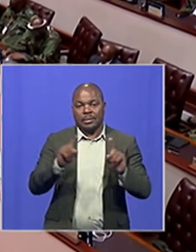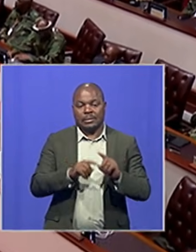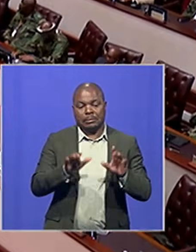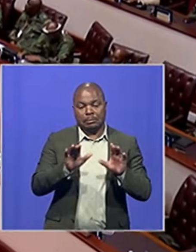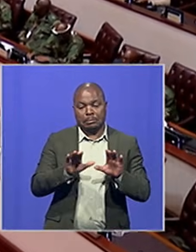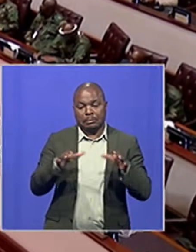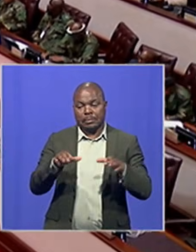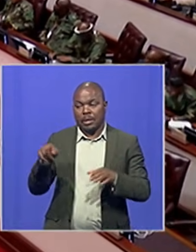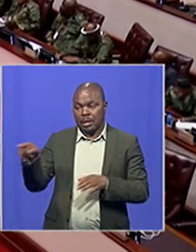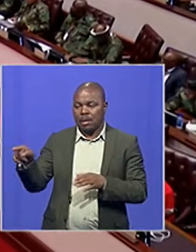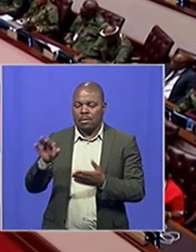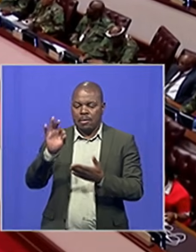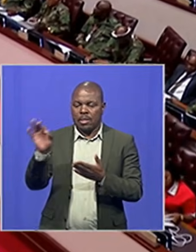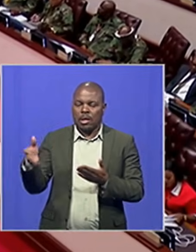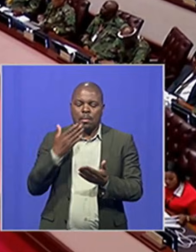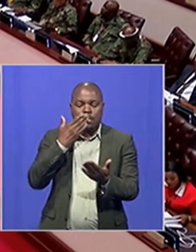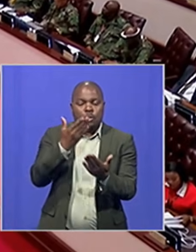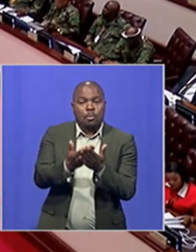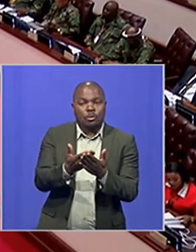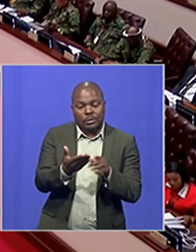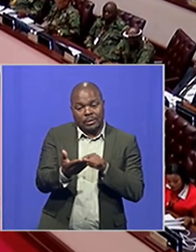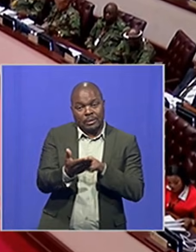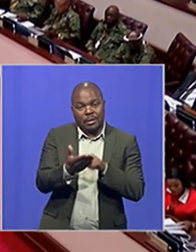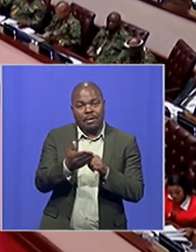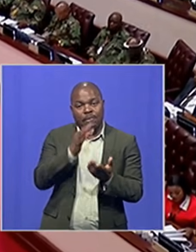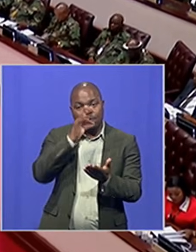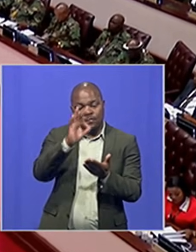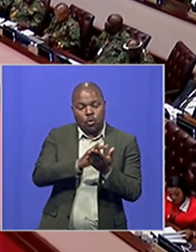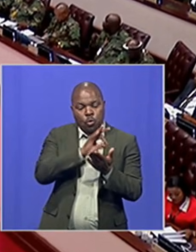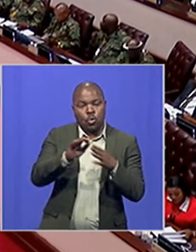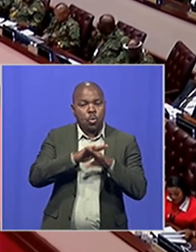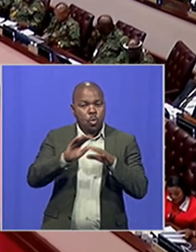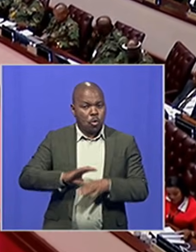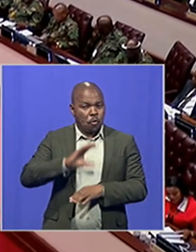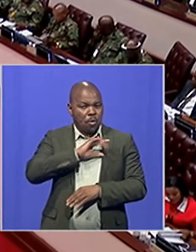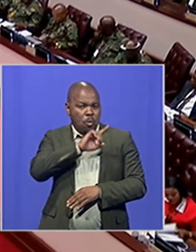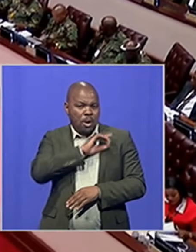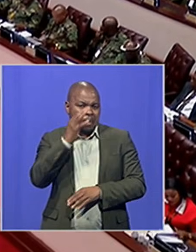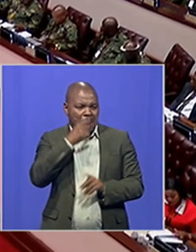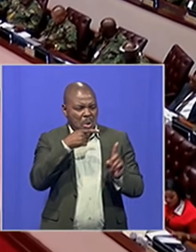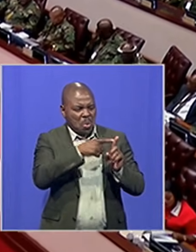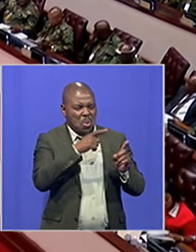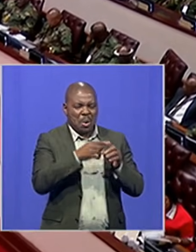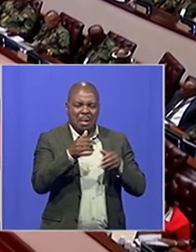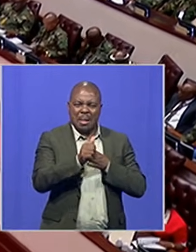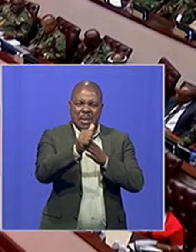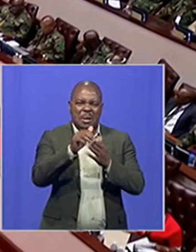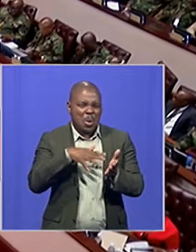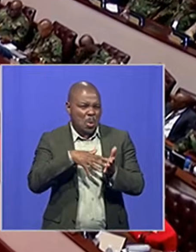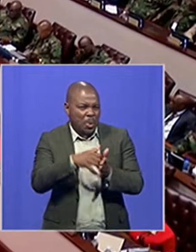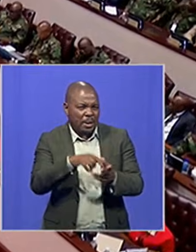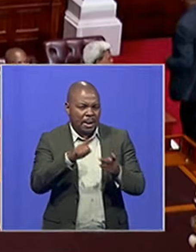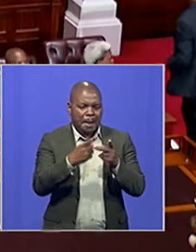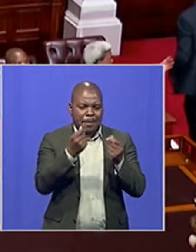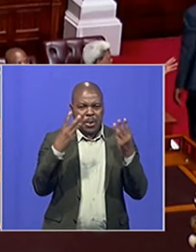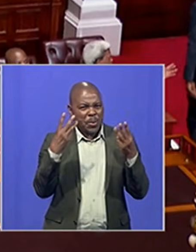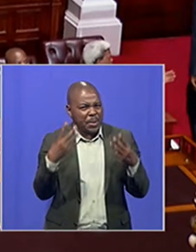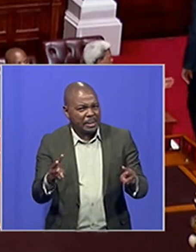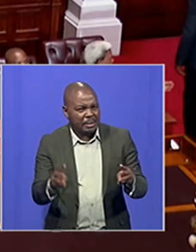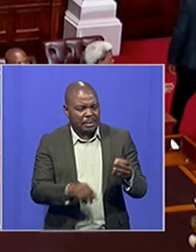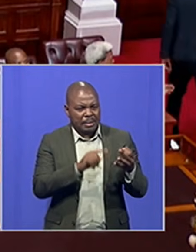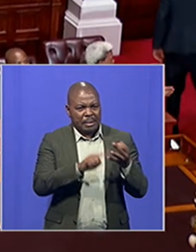voutu eno ka ntlha ya fa le re tiragatso ya ga Ntuli e bokoa ebile o dirisa madi botlhaswa gape o retelelwa ke go